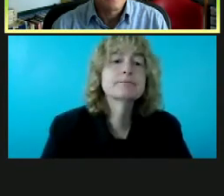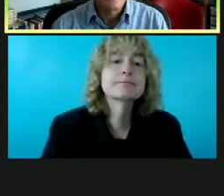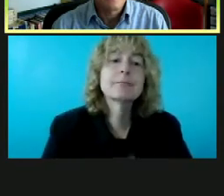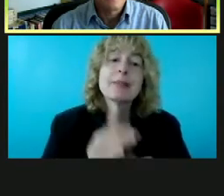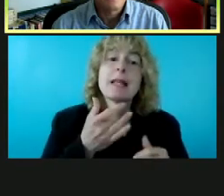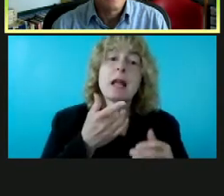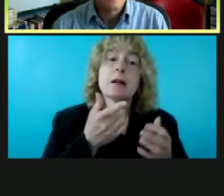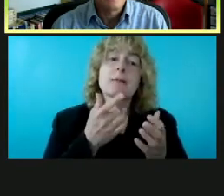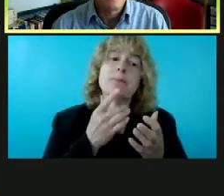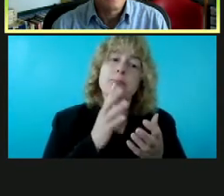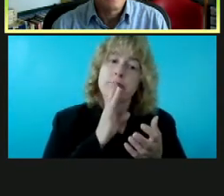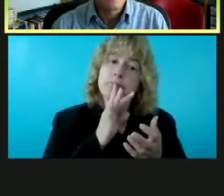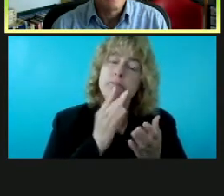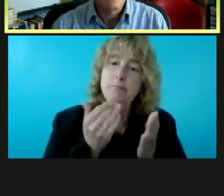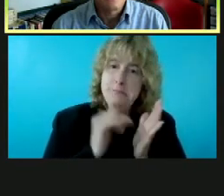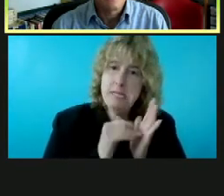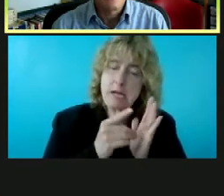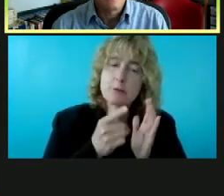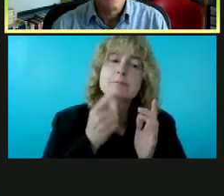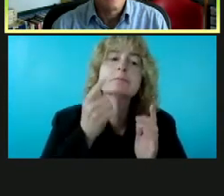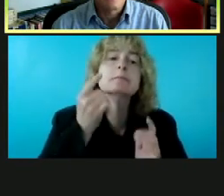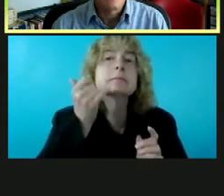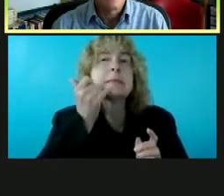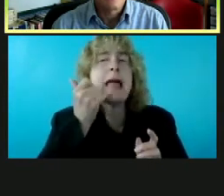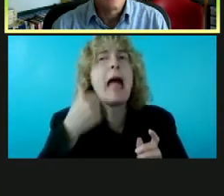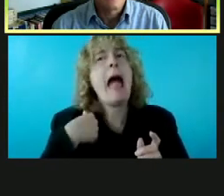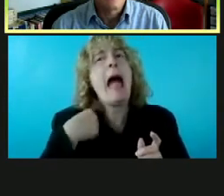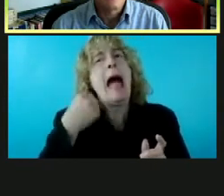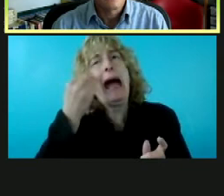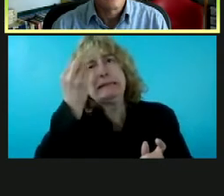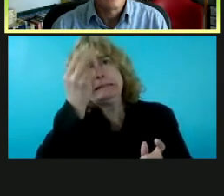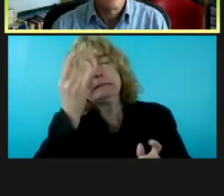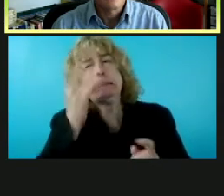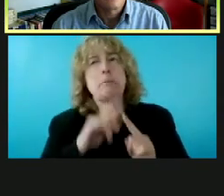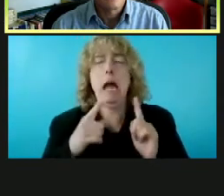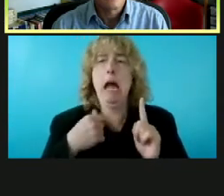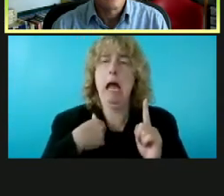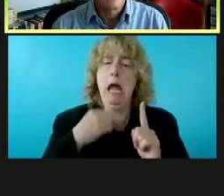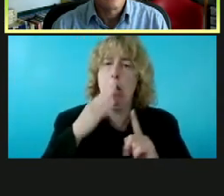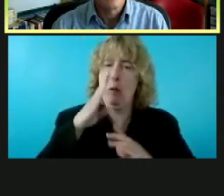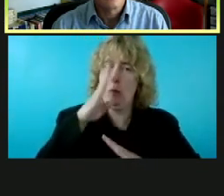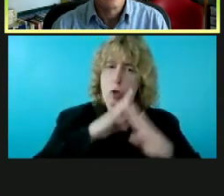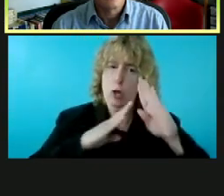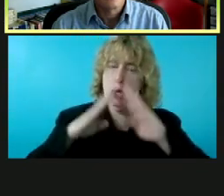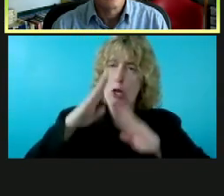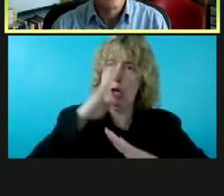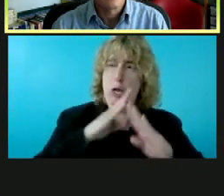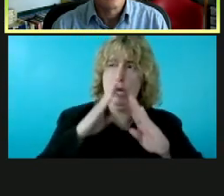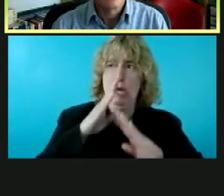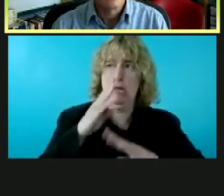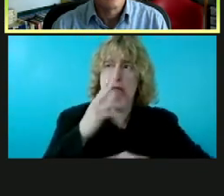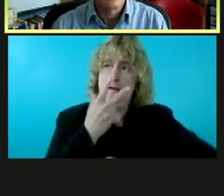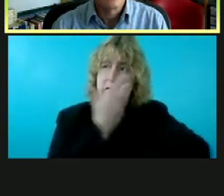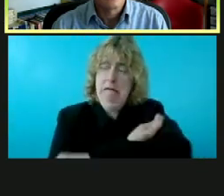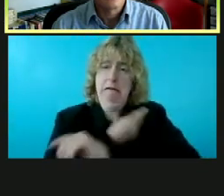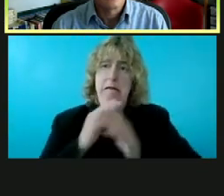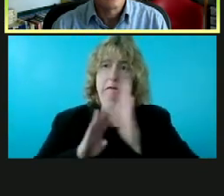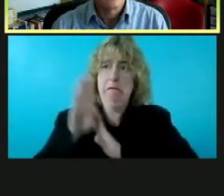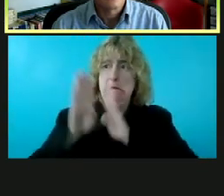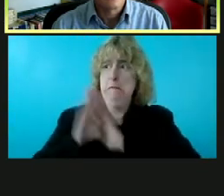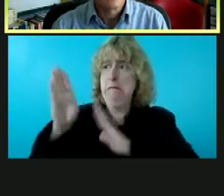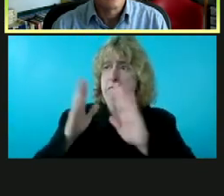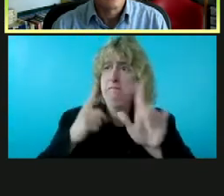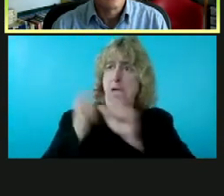I'm thinking about it, but I'm worried. I'm worried that the vaccines were developed too quickly. We don't know